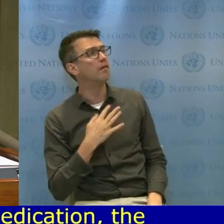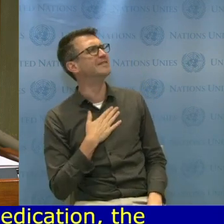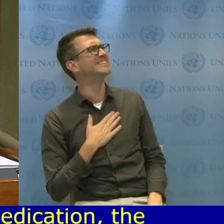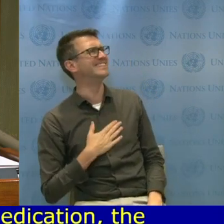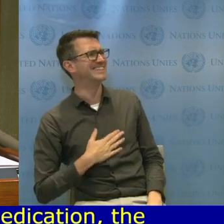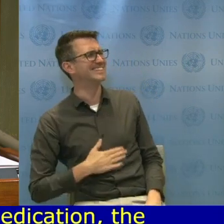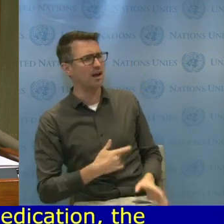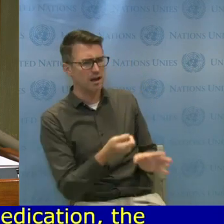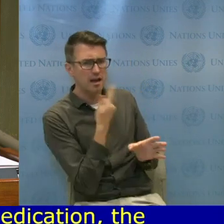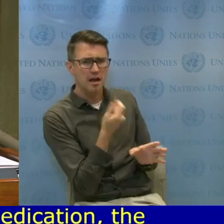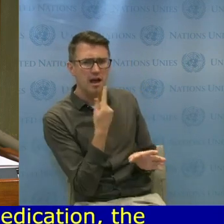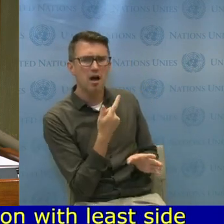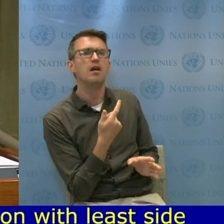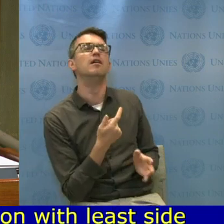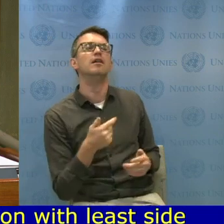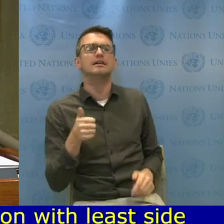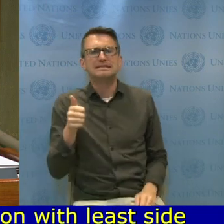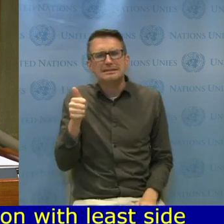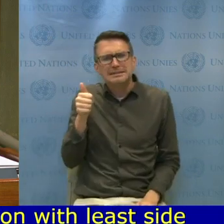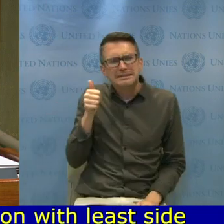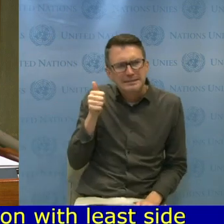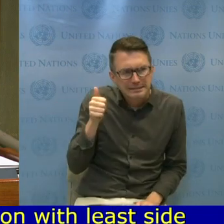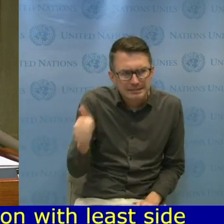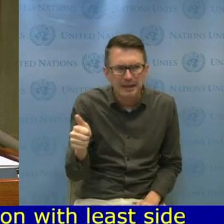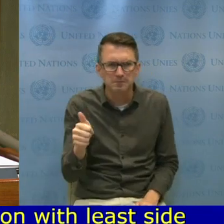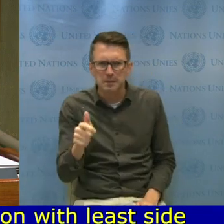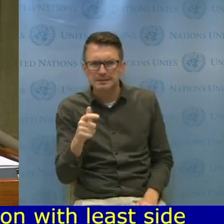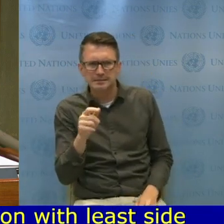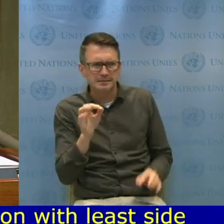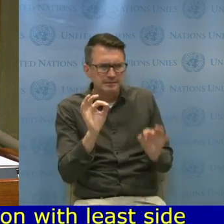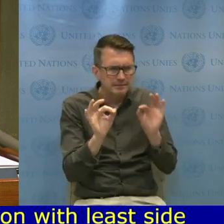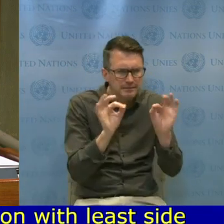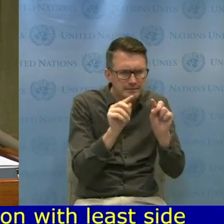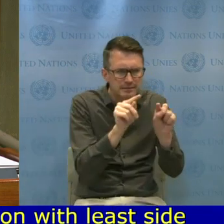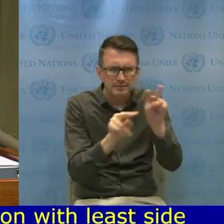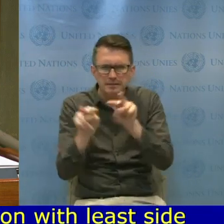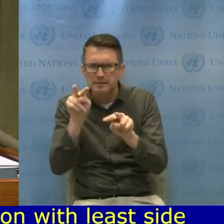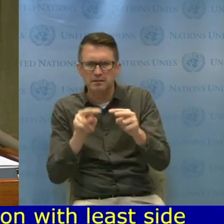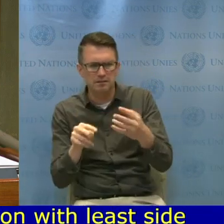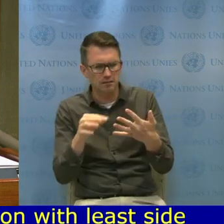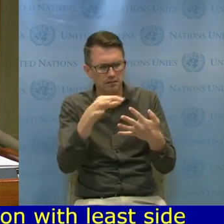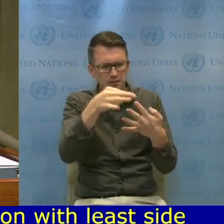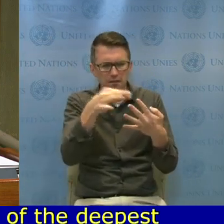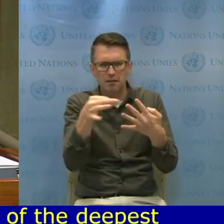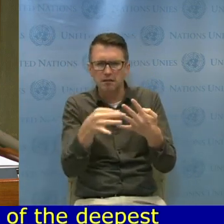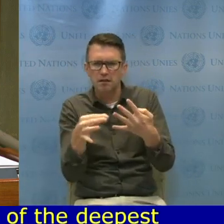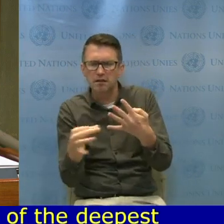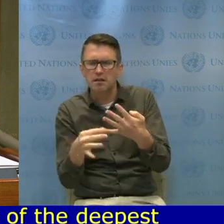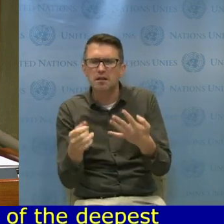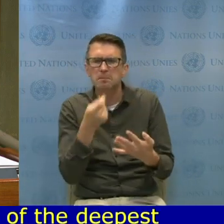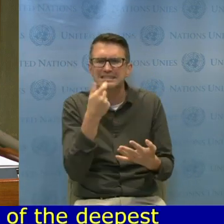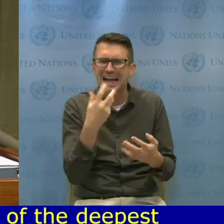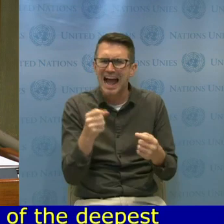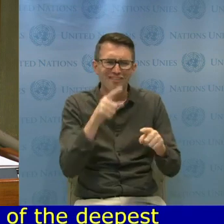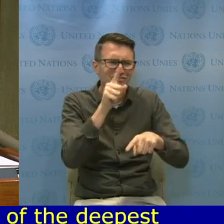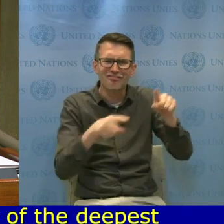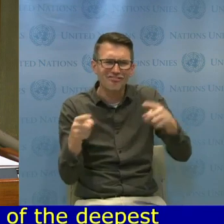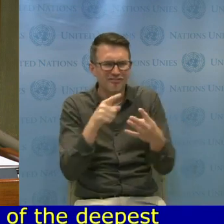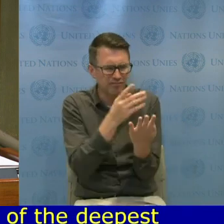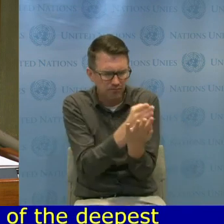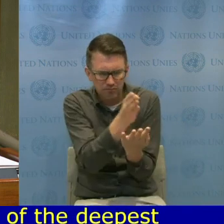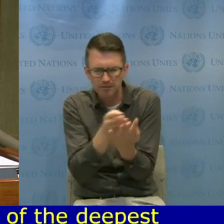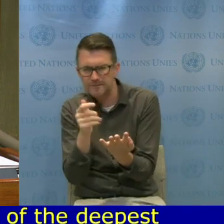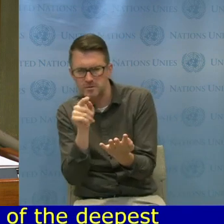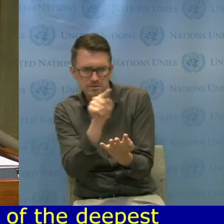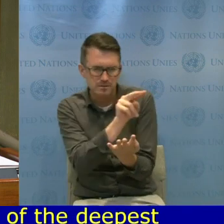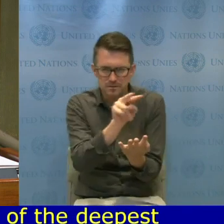school medication with heavy side effects like Parkinson's are accessible in generic forms. The newer generation of drugs